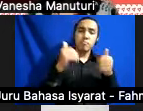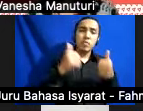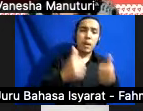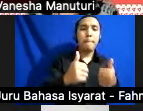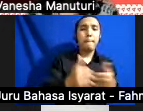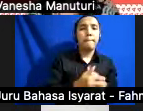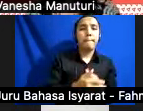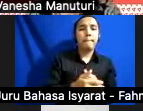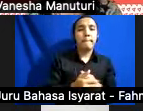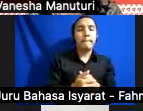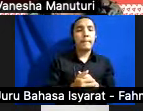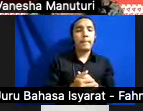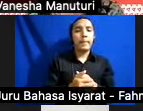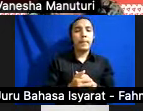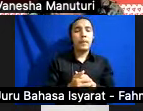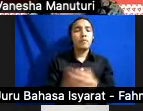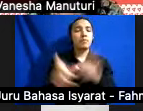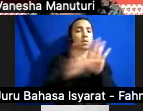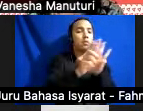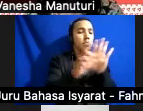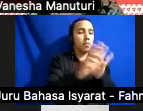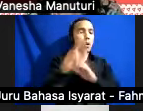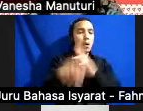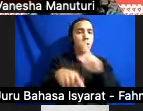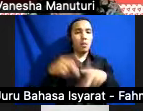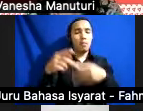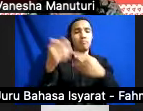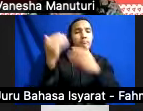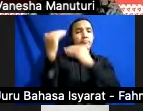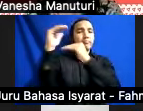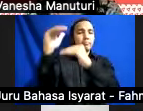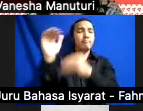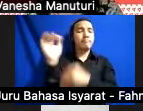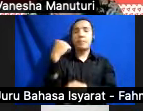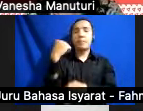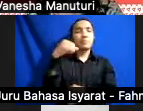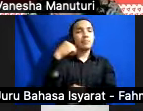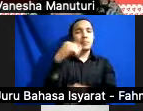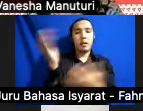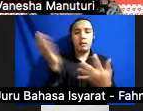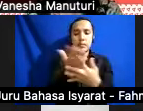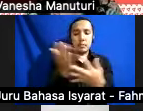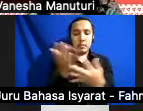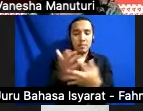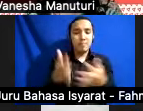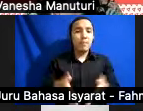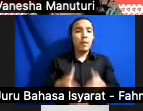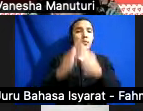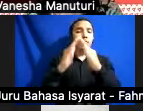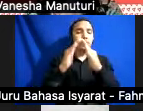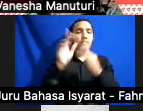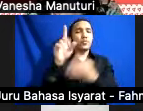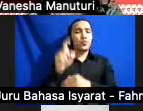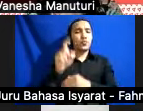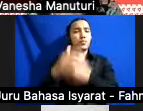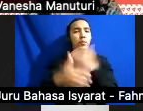the city of Solo in terms of the services. So at least if the infrastructure is not yet prepared, because it would need some budget, but at least